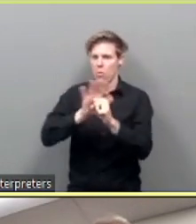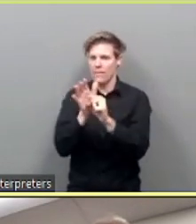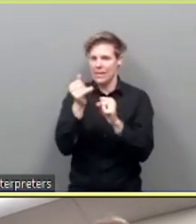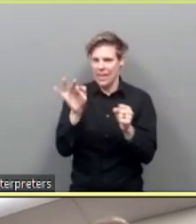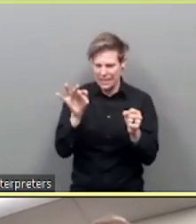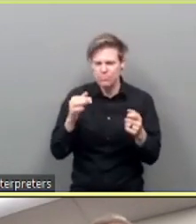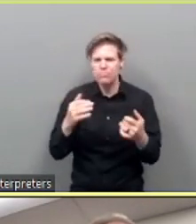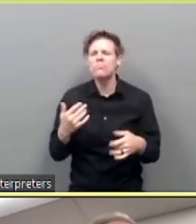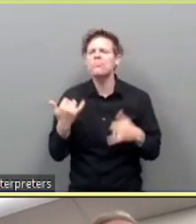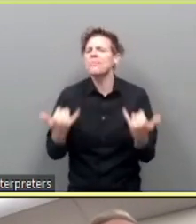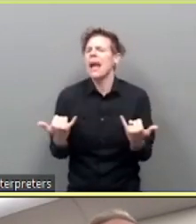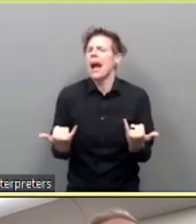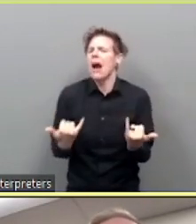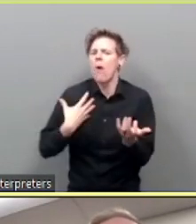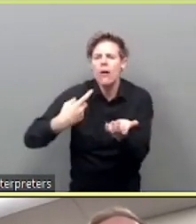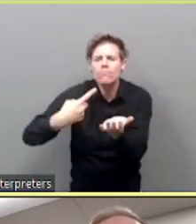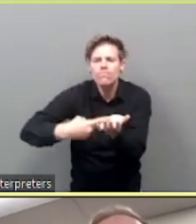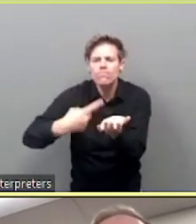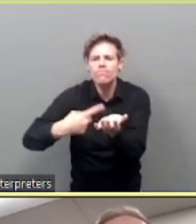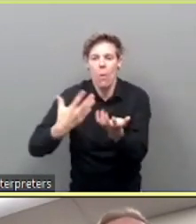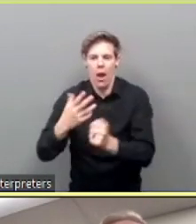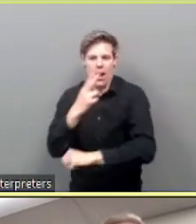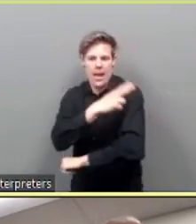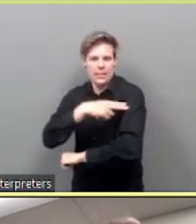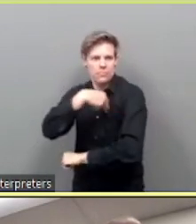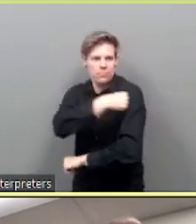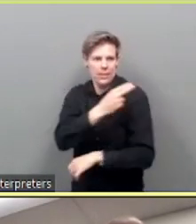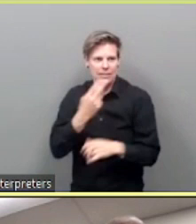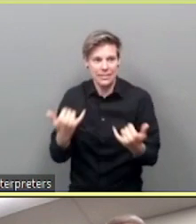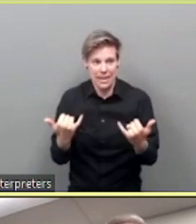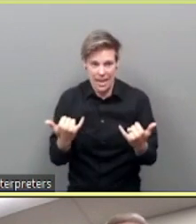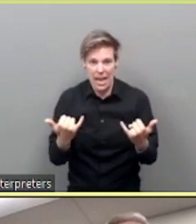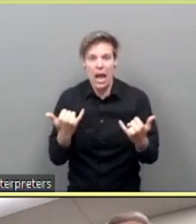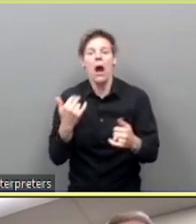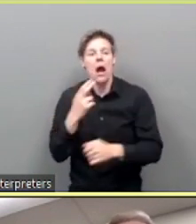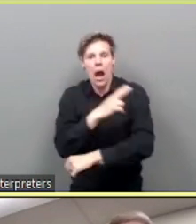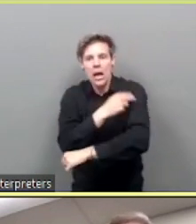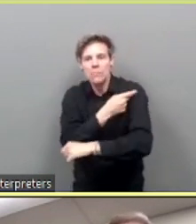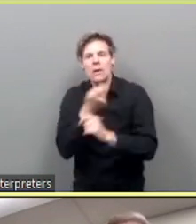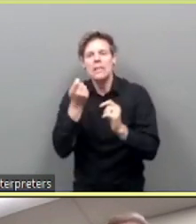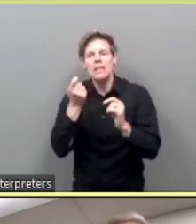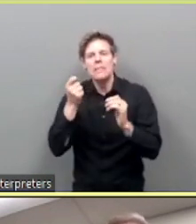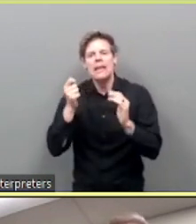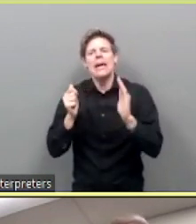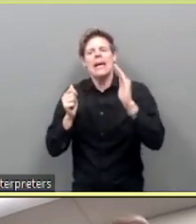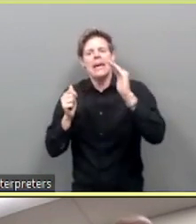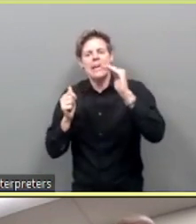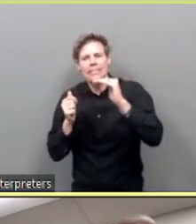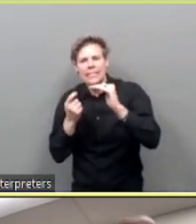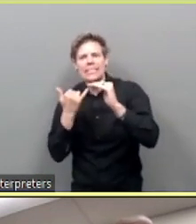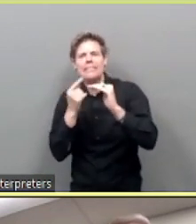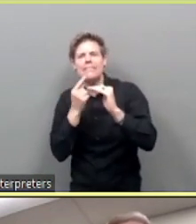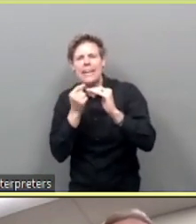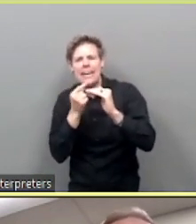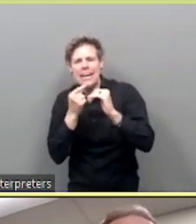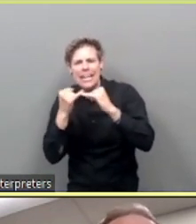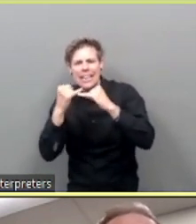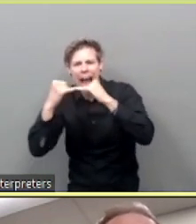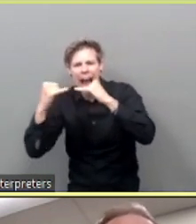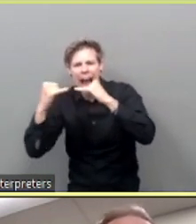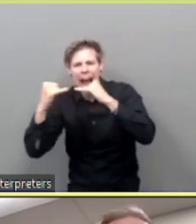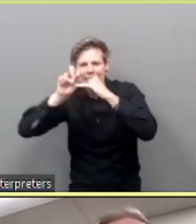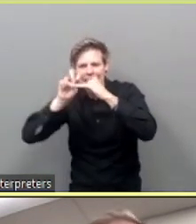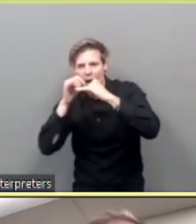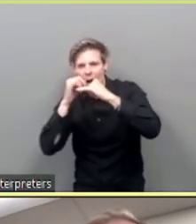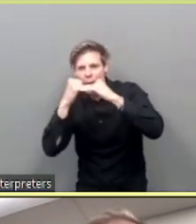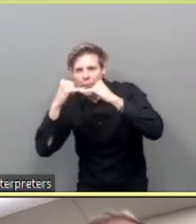We're still skirting that line just below crisis standards of care. One early